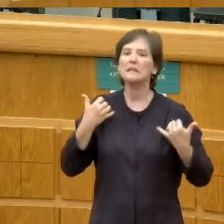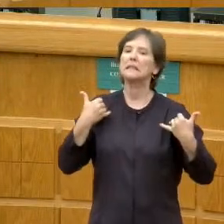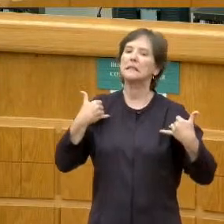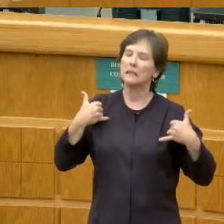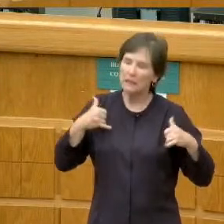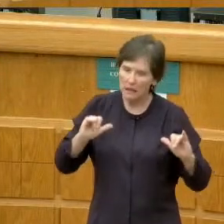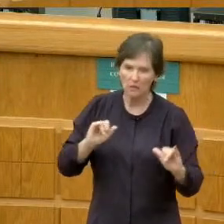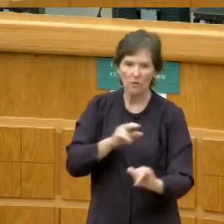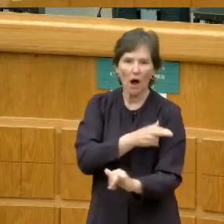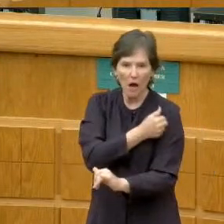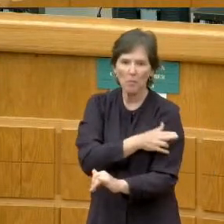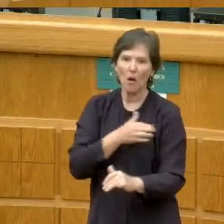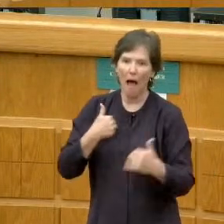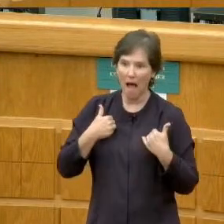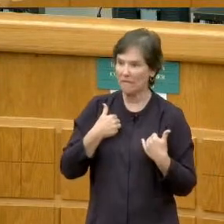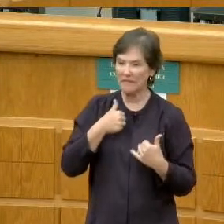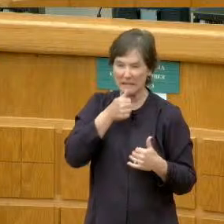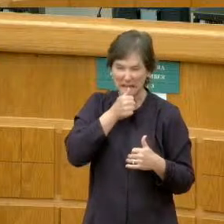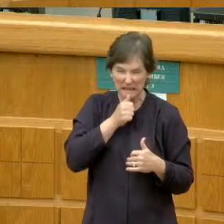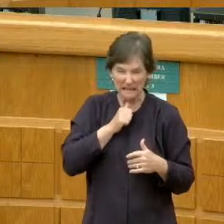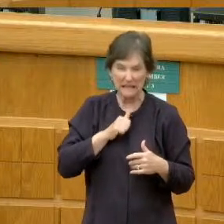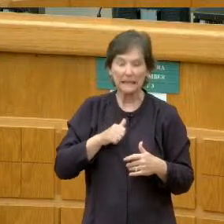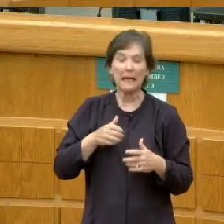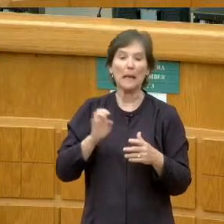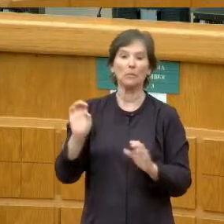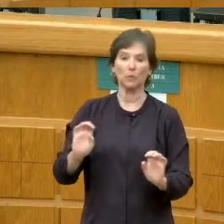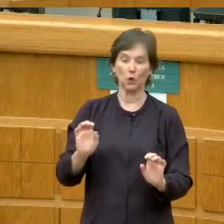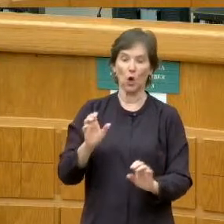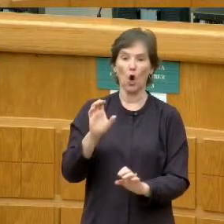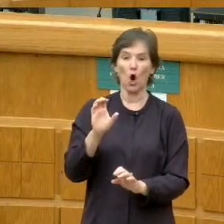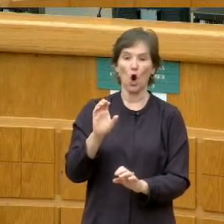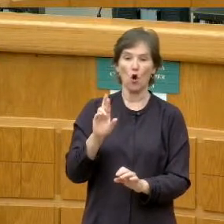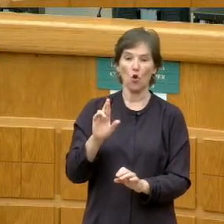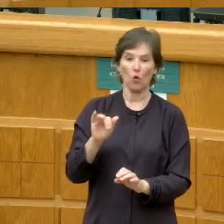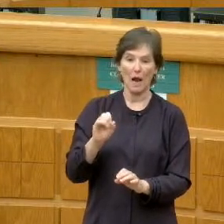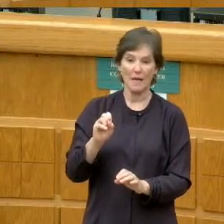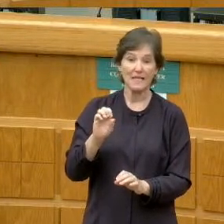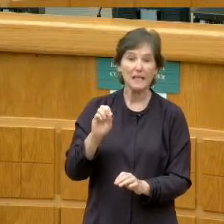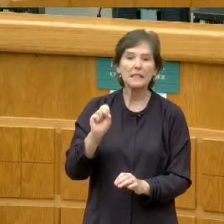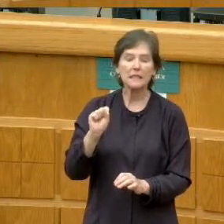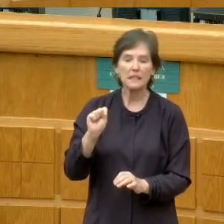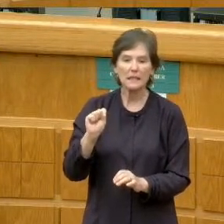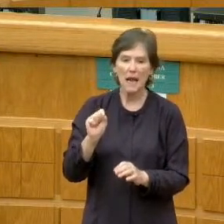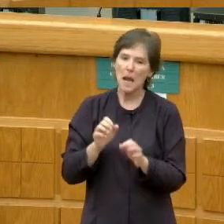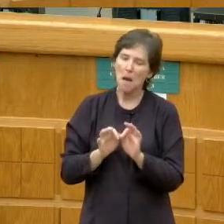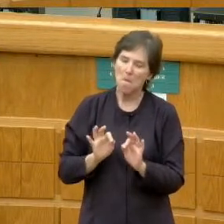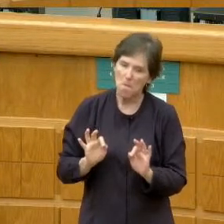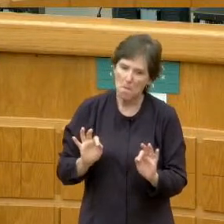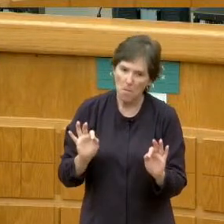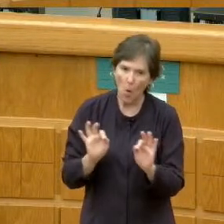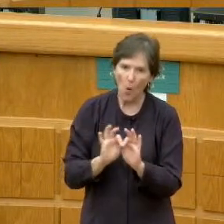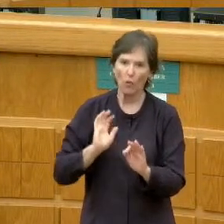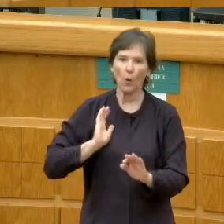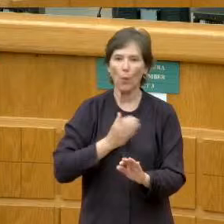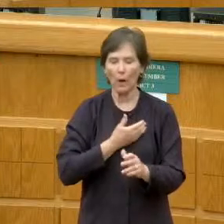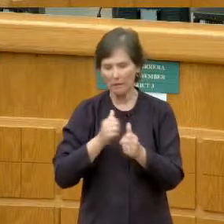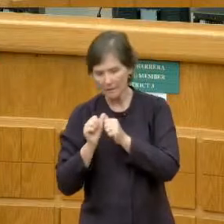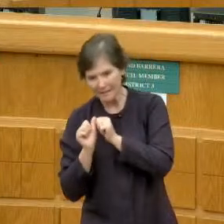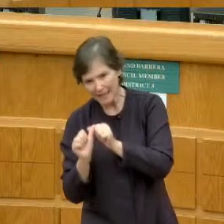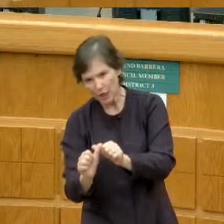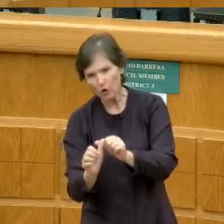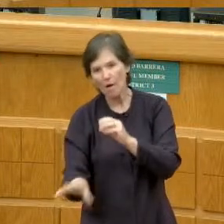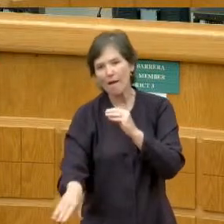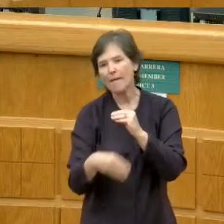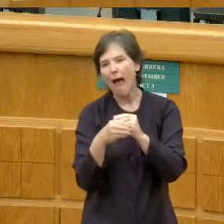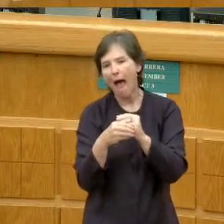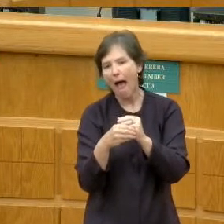very important that we have continued our work to add capacity in our hospitals. And